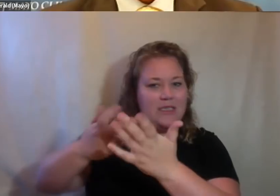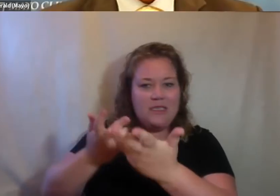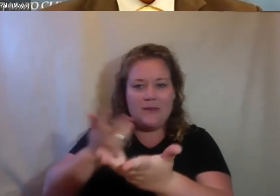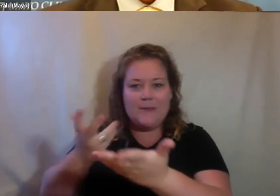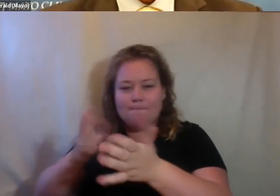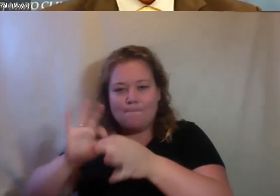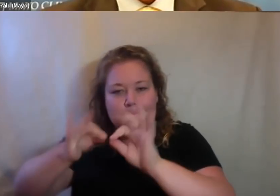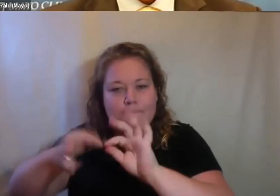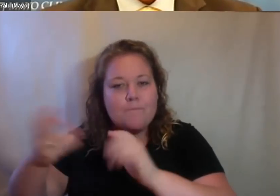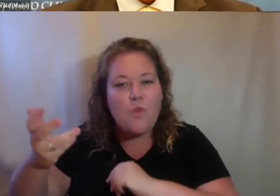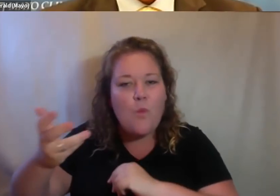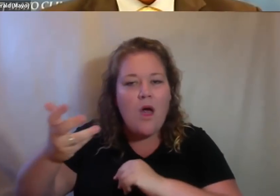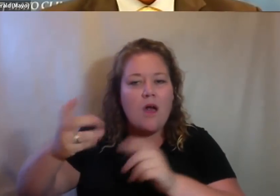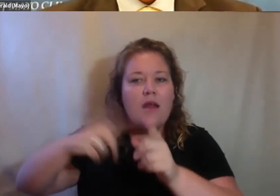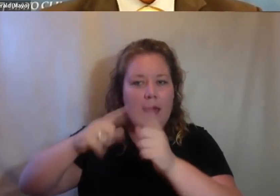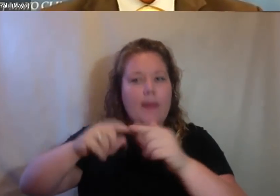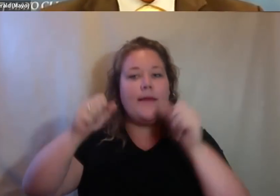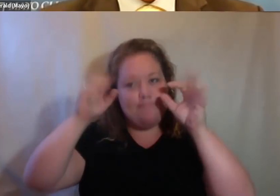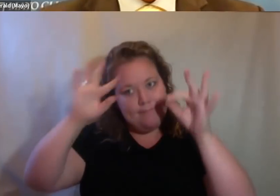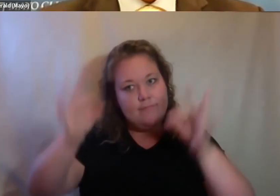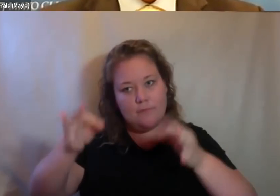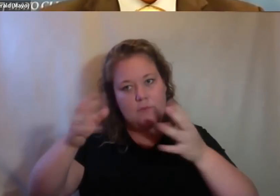of what the data is telling us.